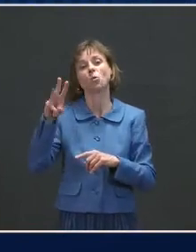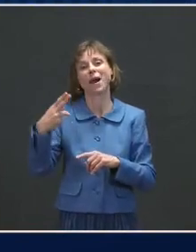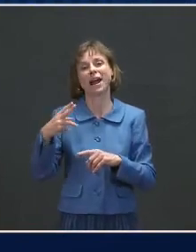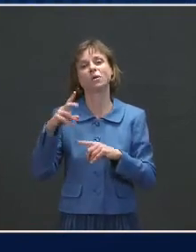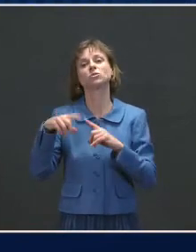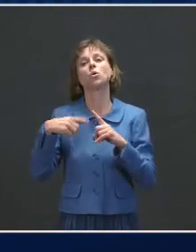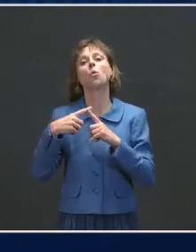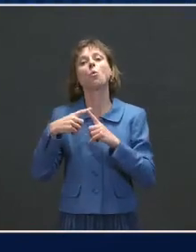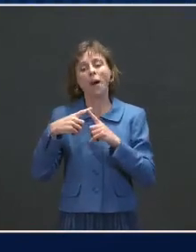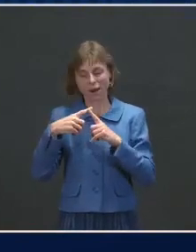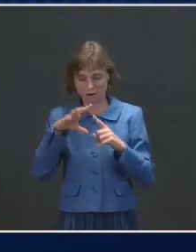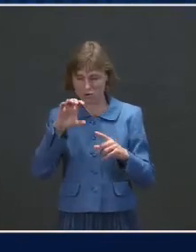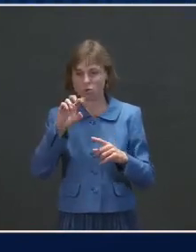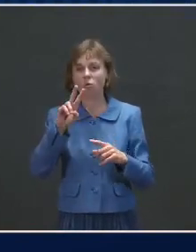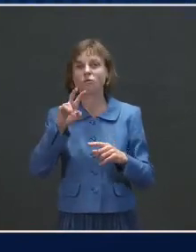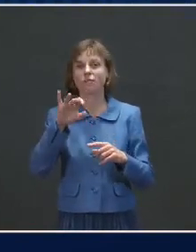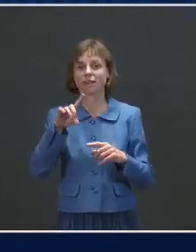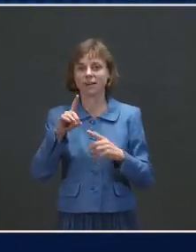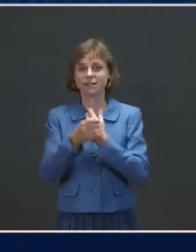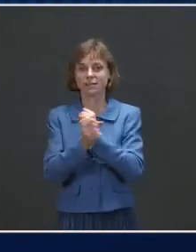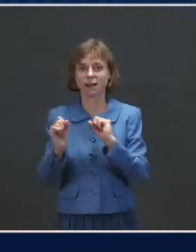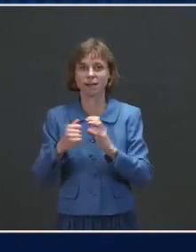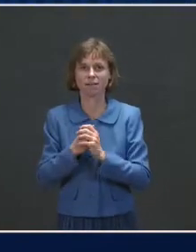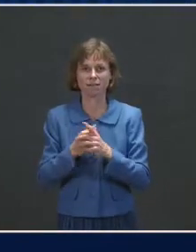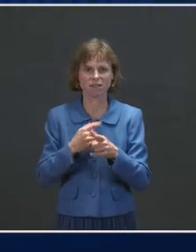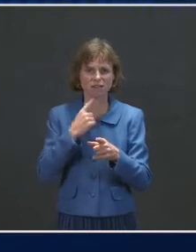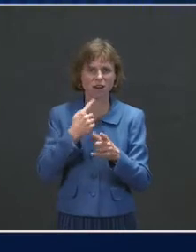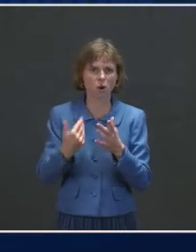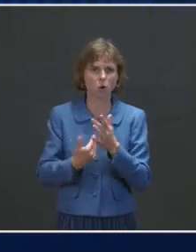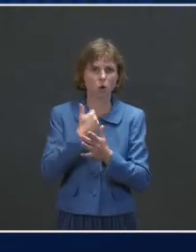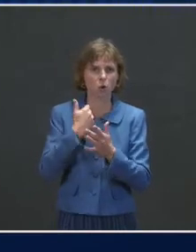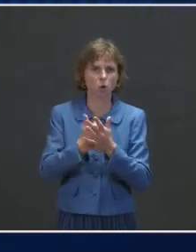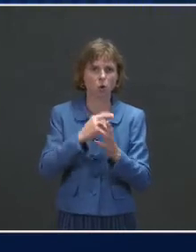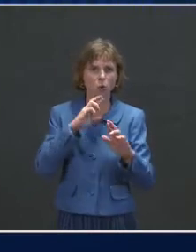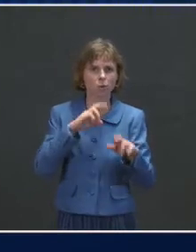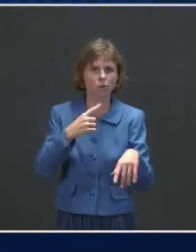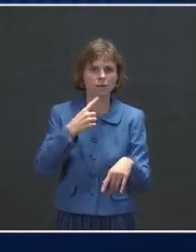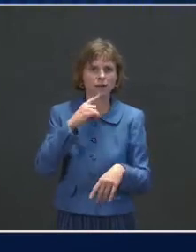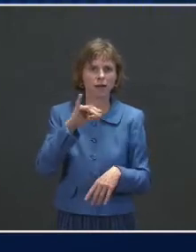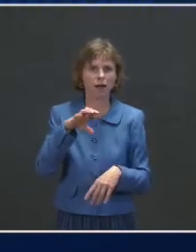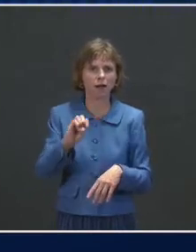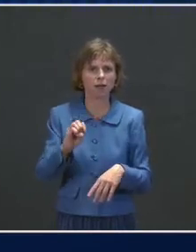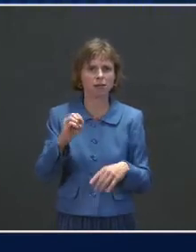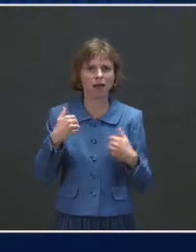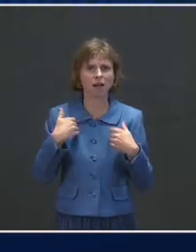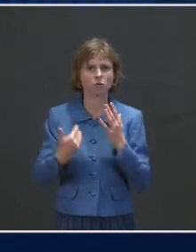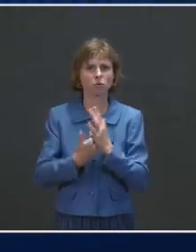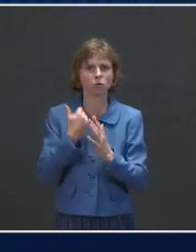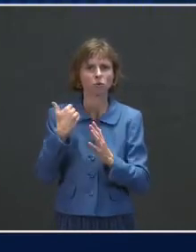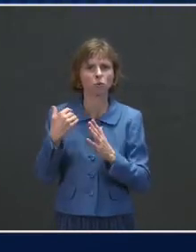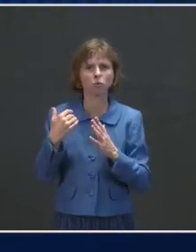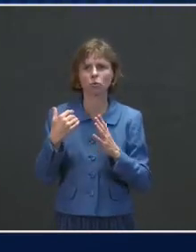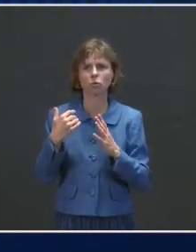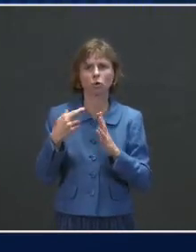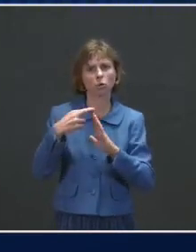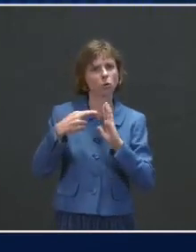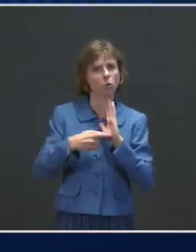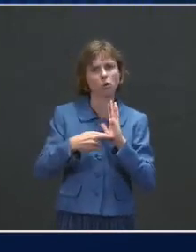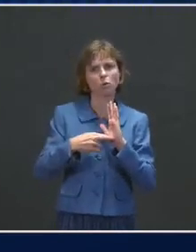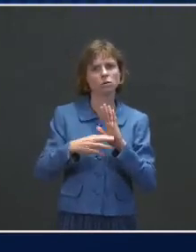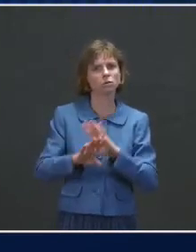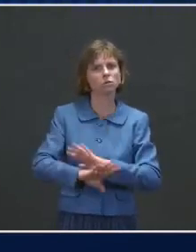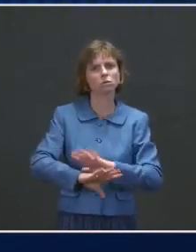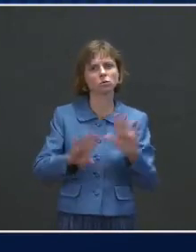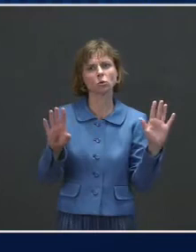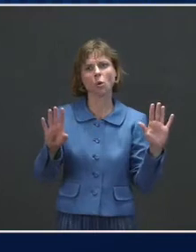yet. Thank you. And on immigration, there's some new reporting that ICE is going to get some new guidance to no longer focus on